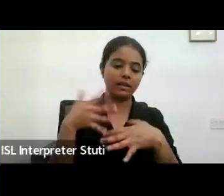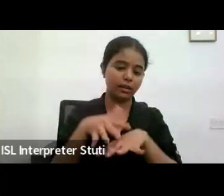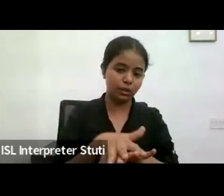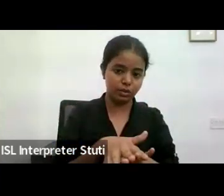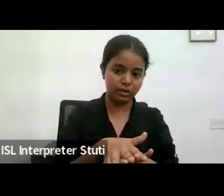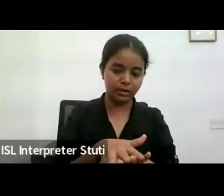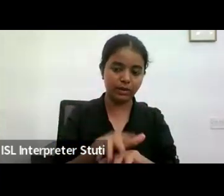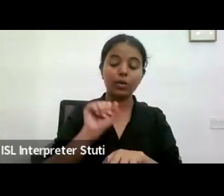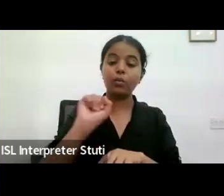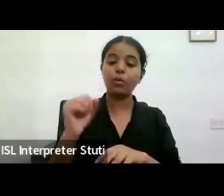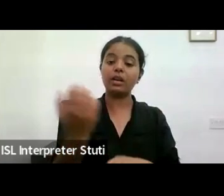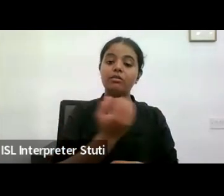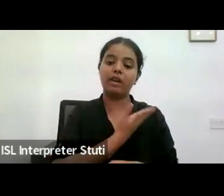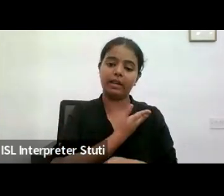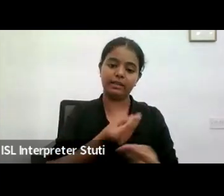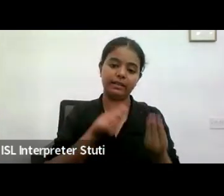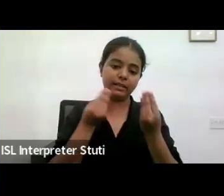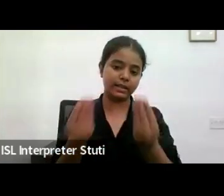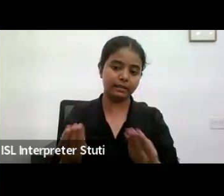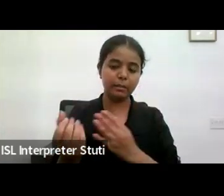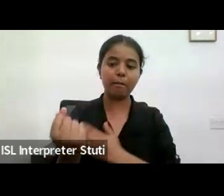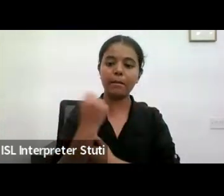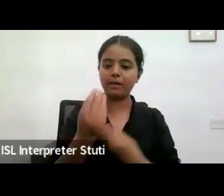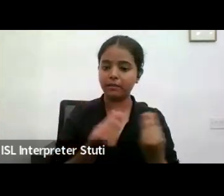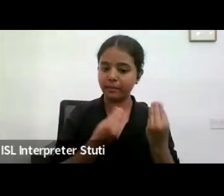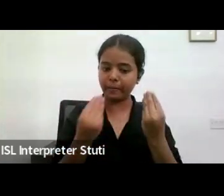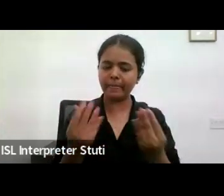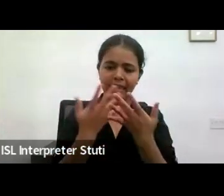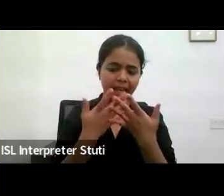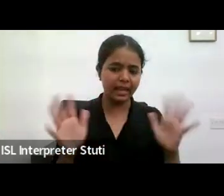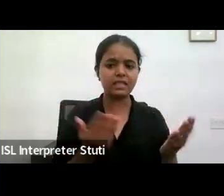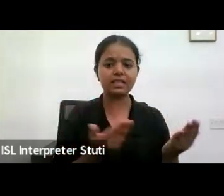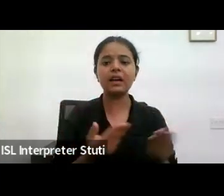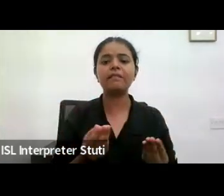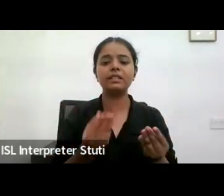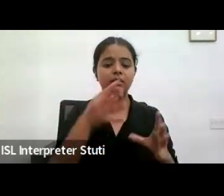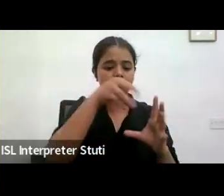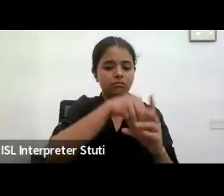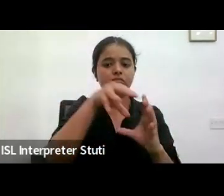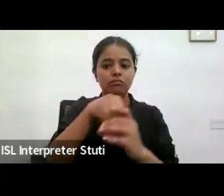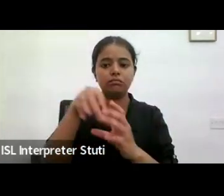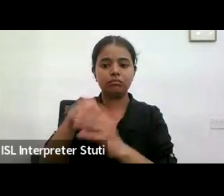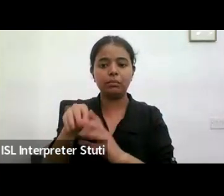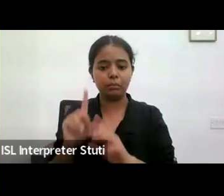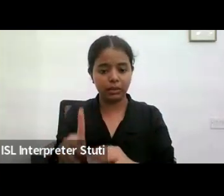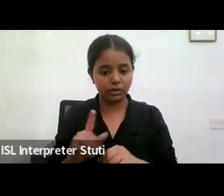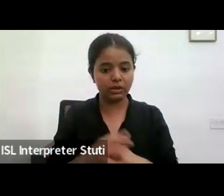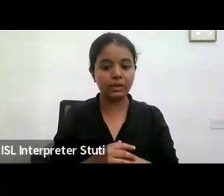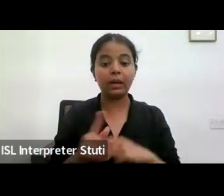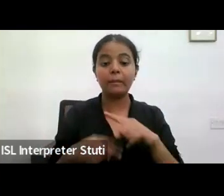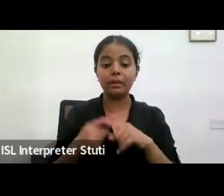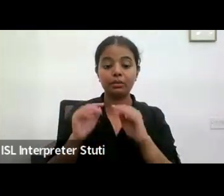right to inclusion of the child in all services for children and in the development of a